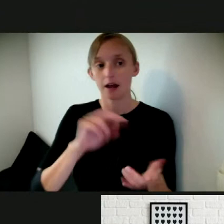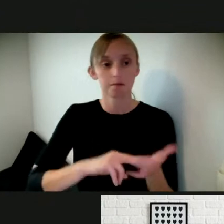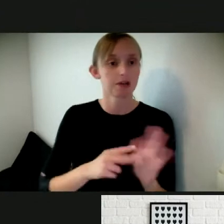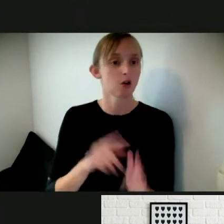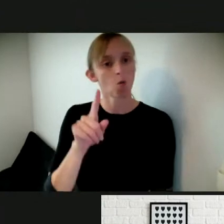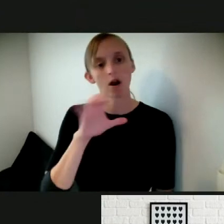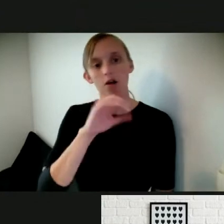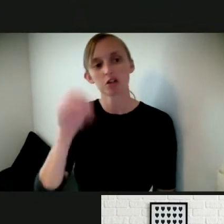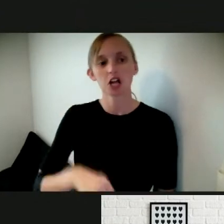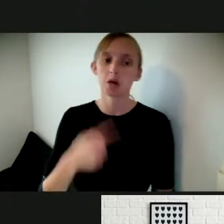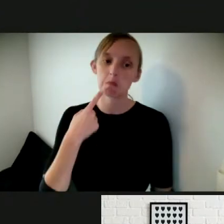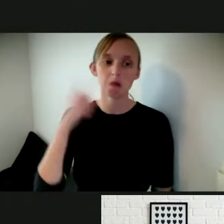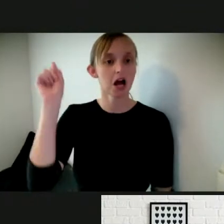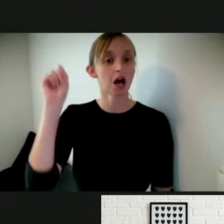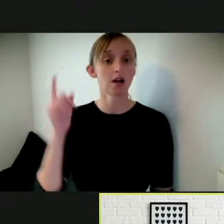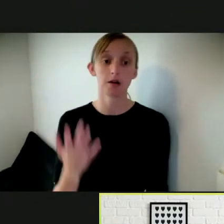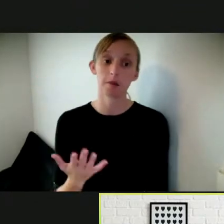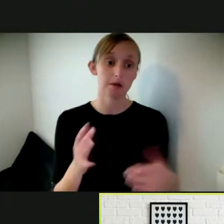It may be